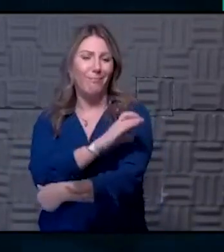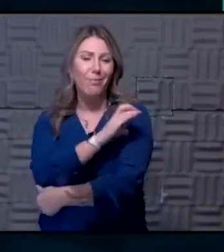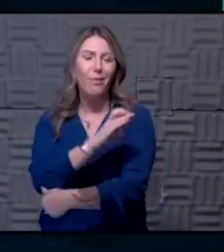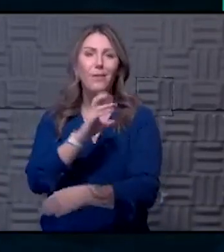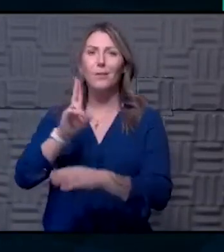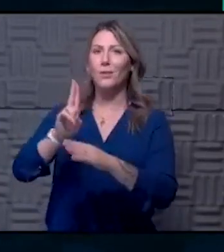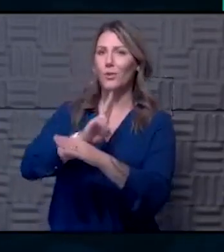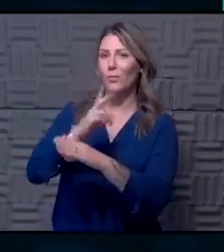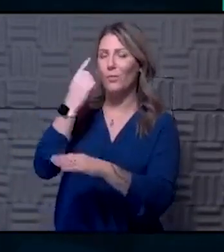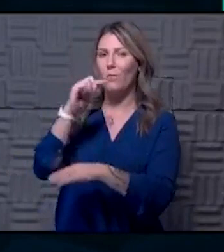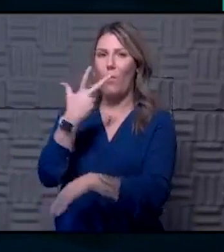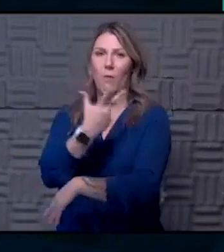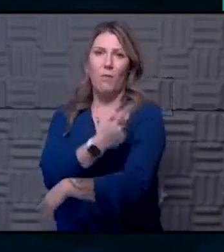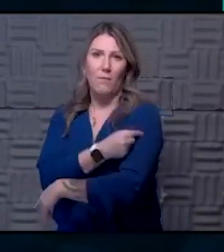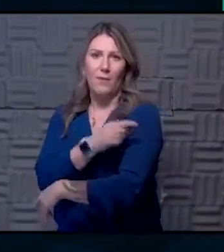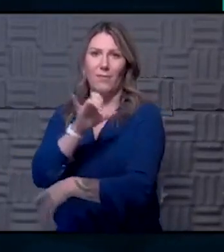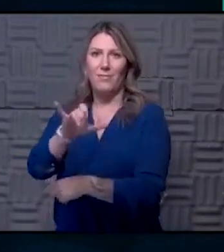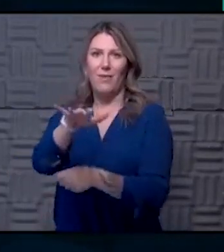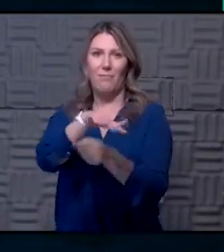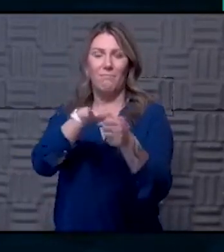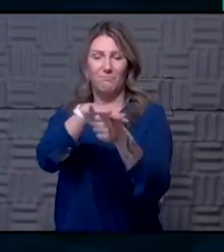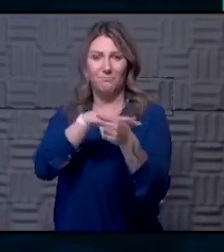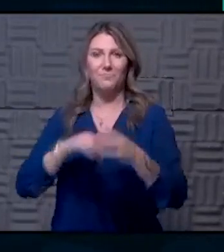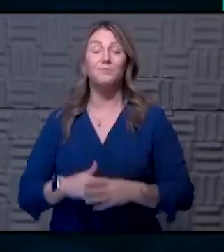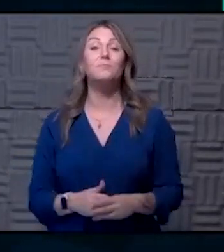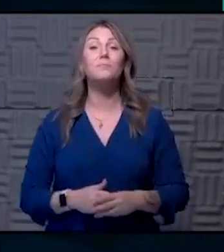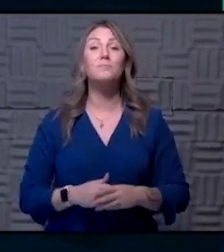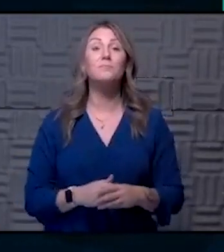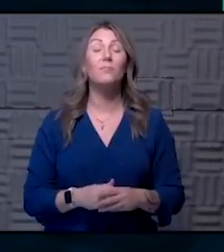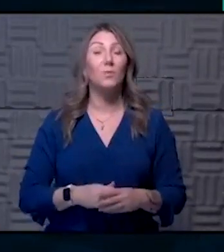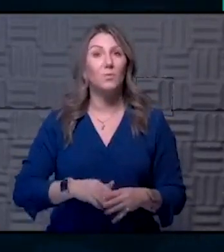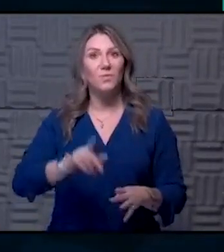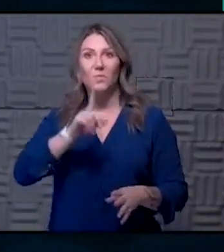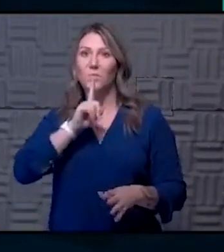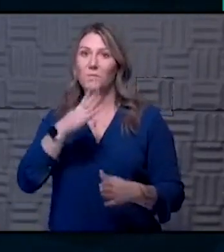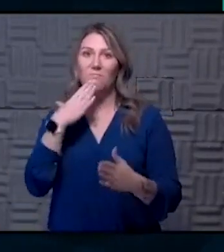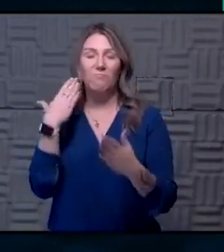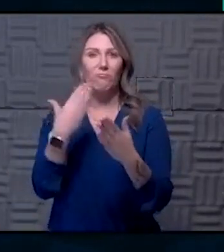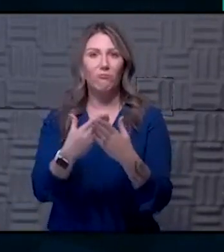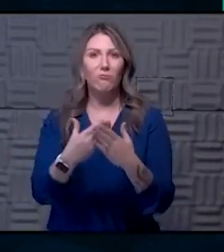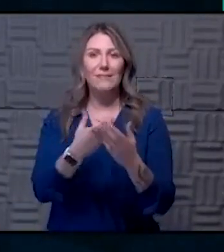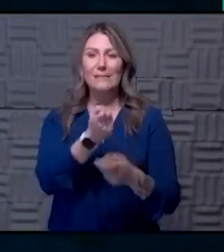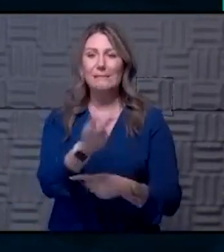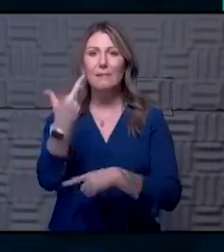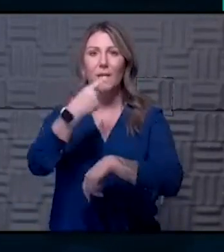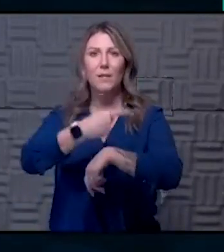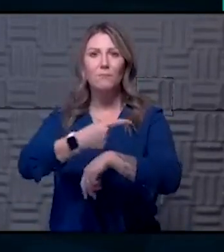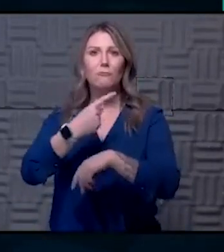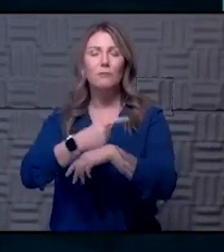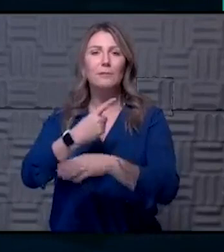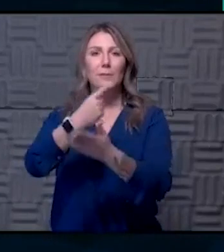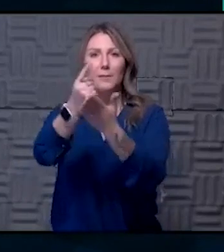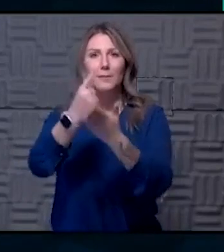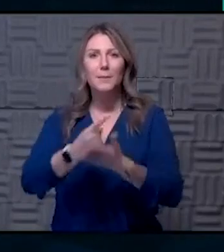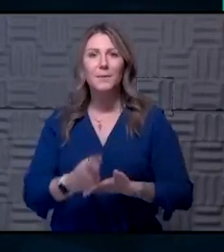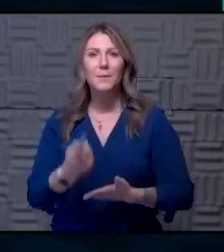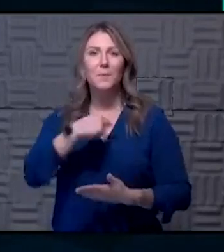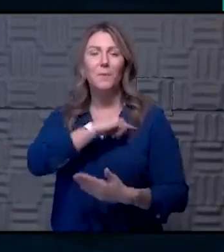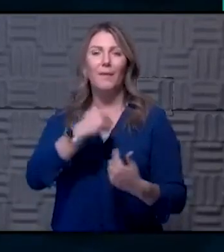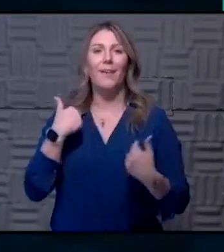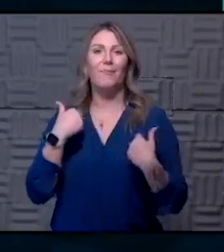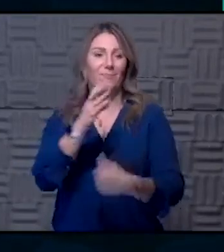of our vaccinators at that site. So that's been really a good thing. Several days of the week we have a clinic going